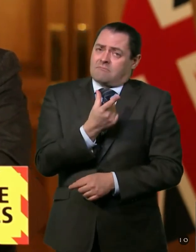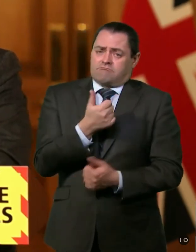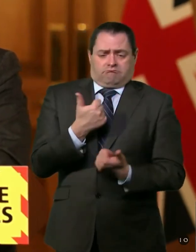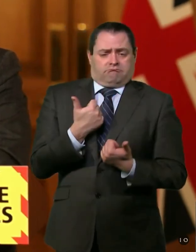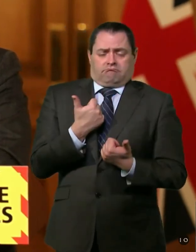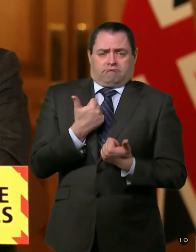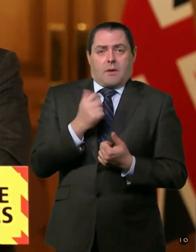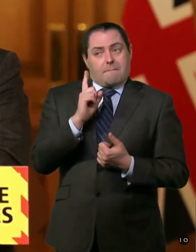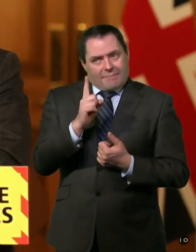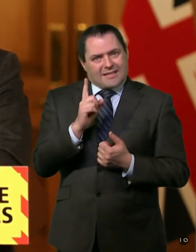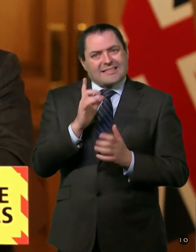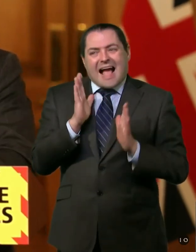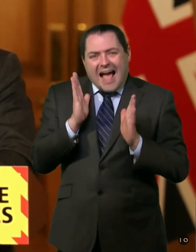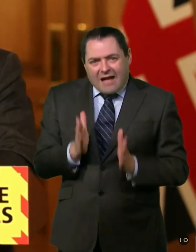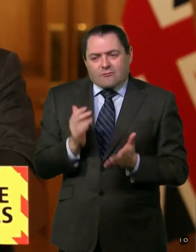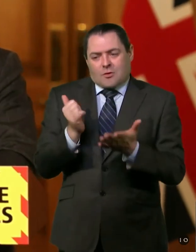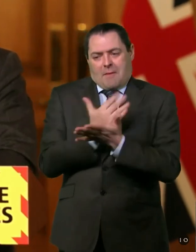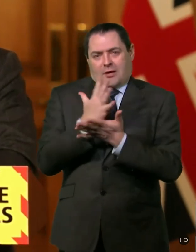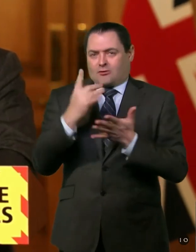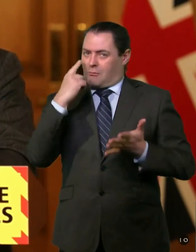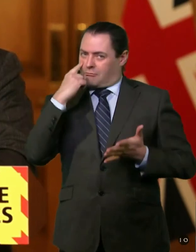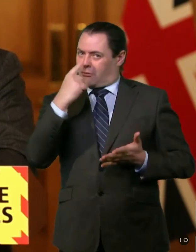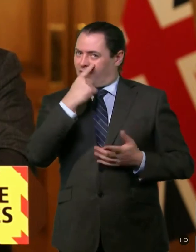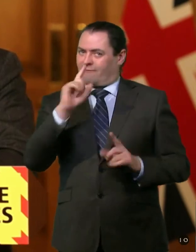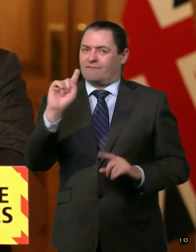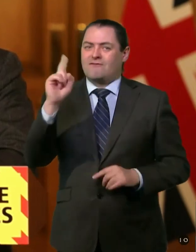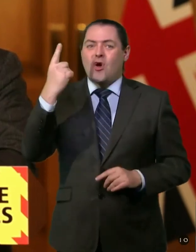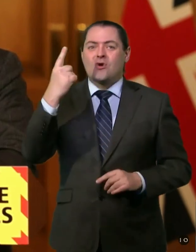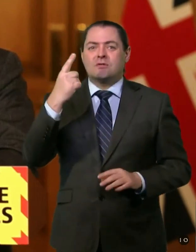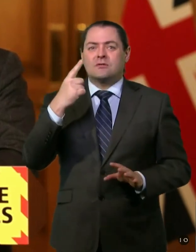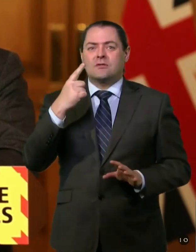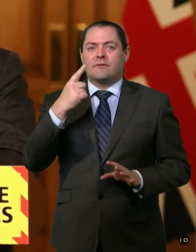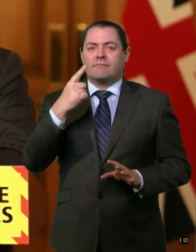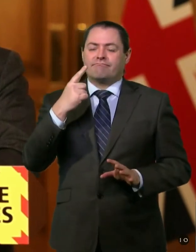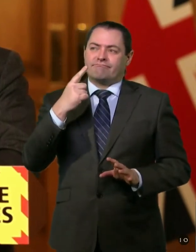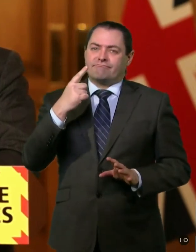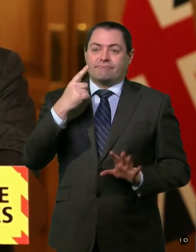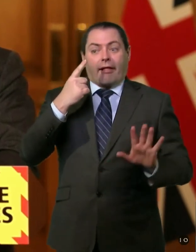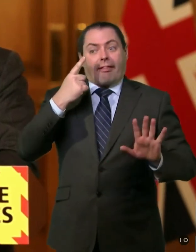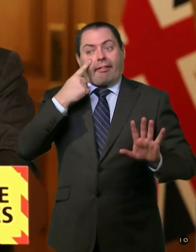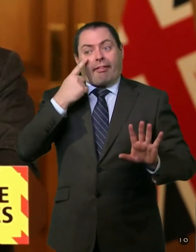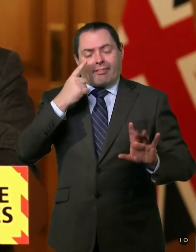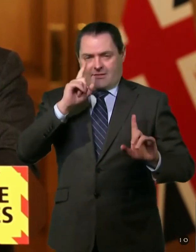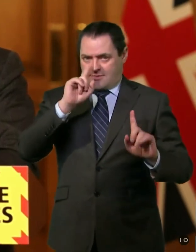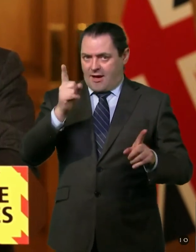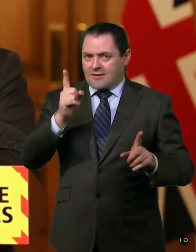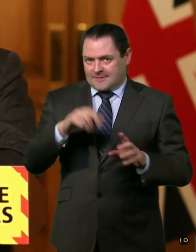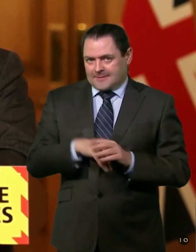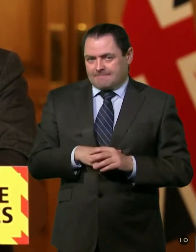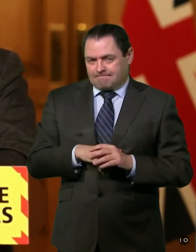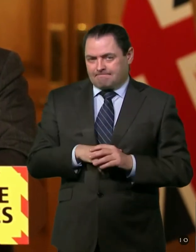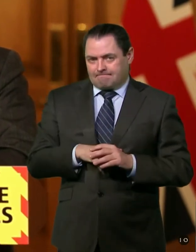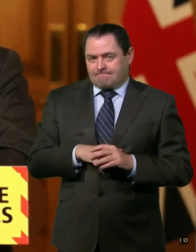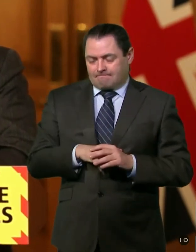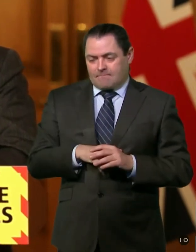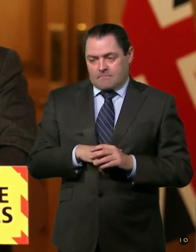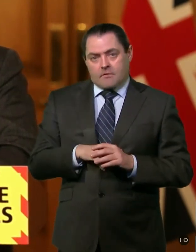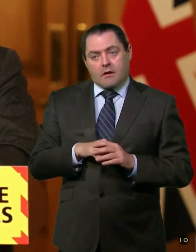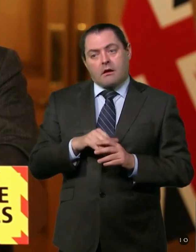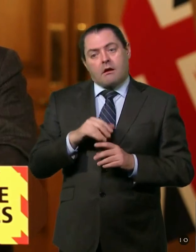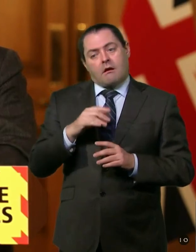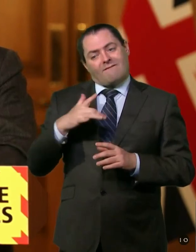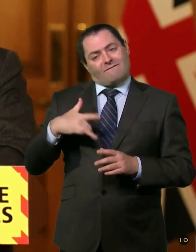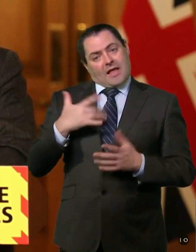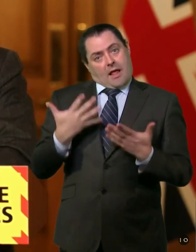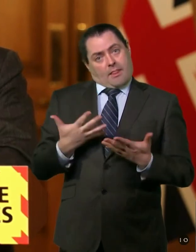proof. And our current estimates say that the proof will only become visible in the middle of February. And since we need to